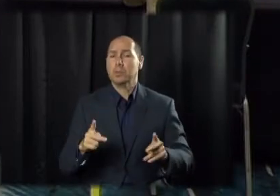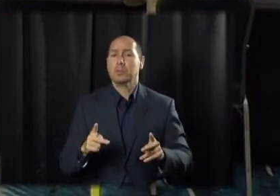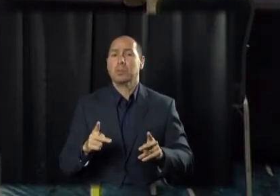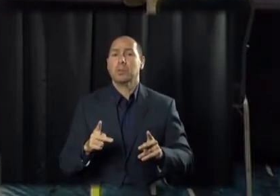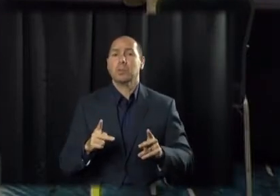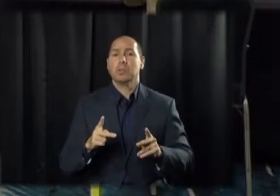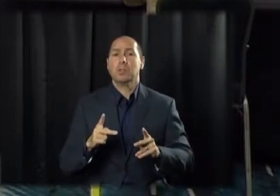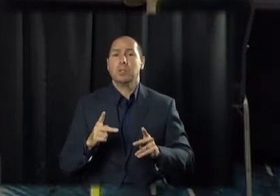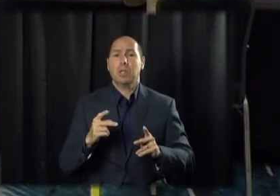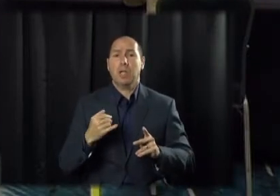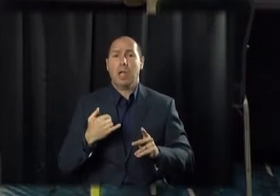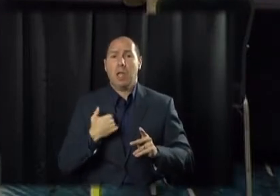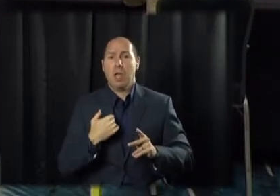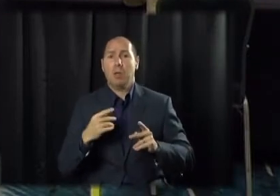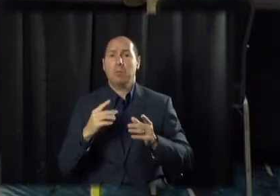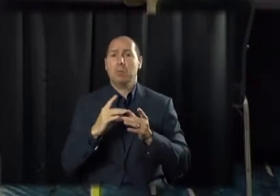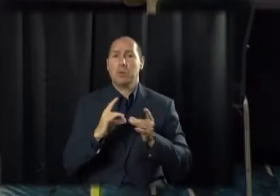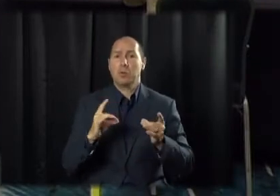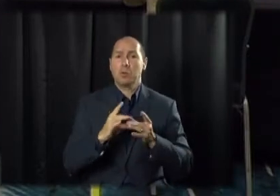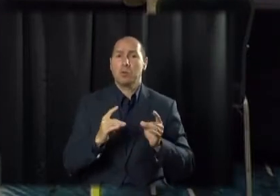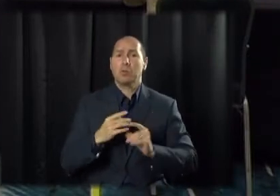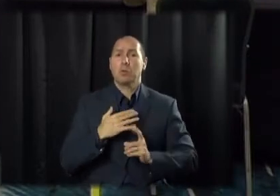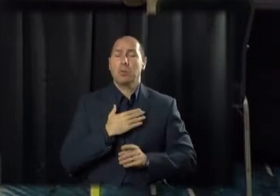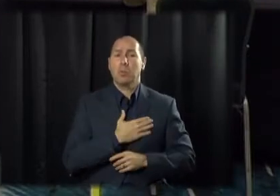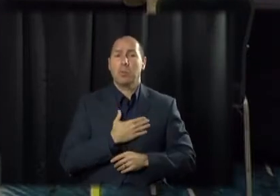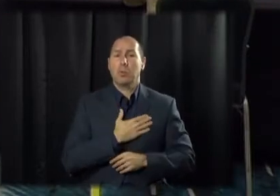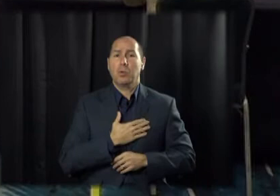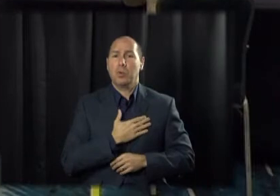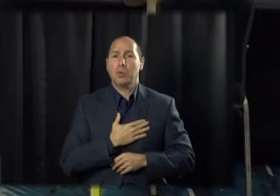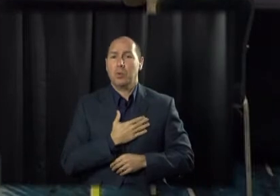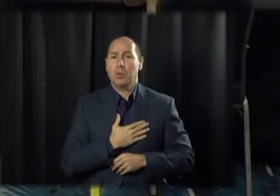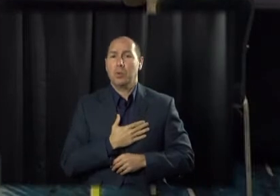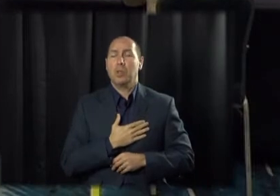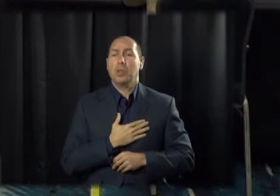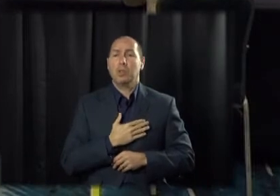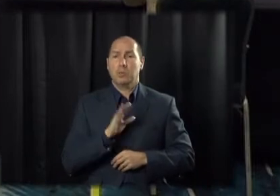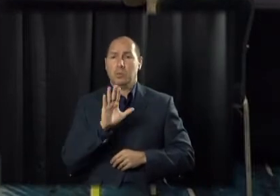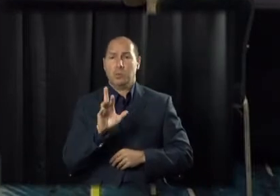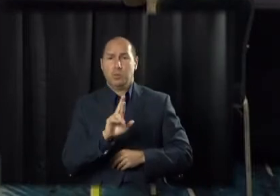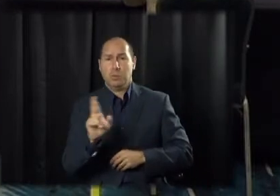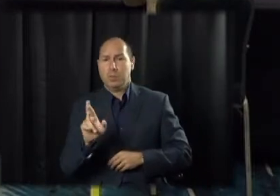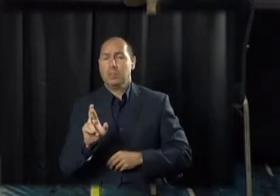the microphone to your right and to our left.